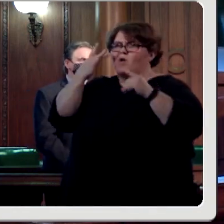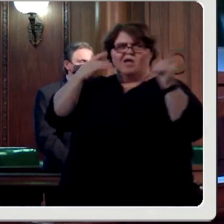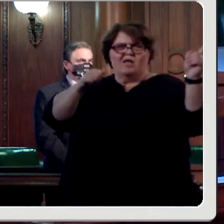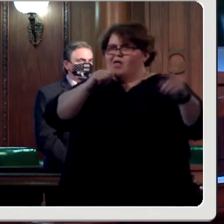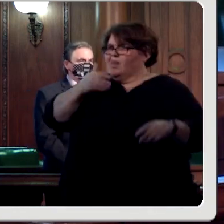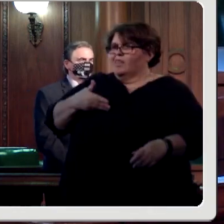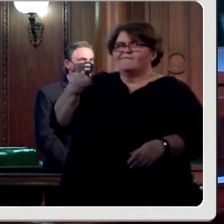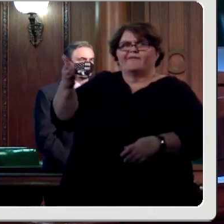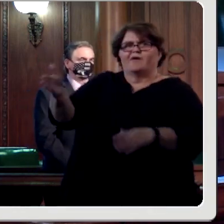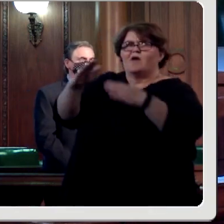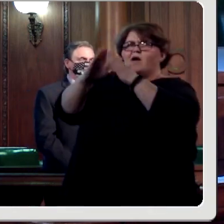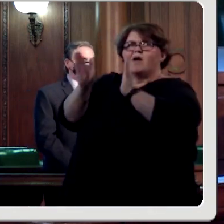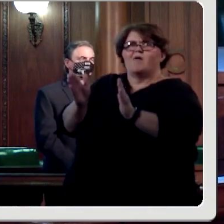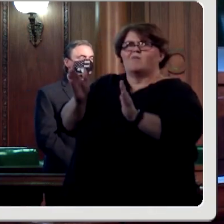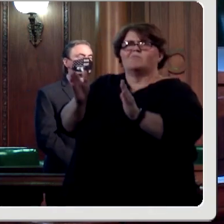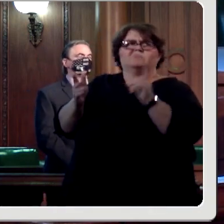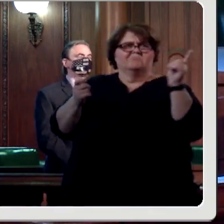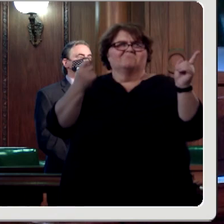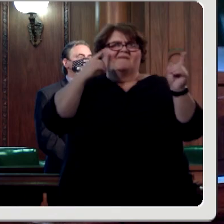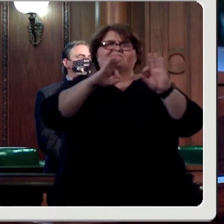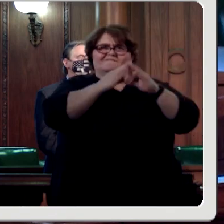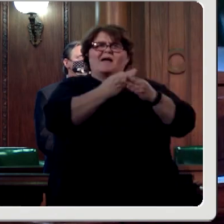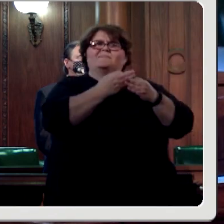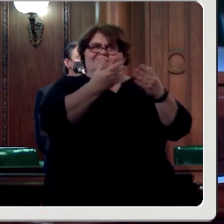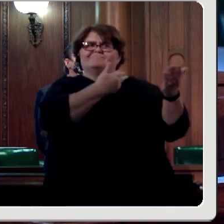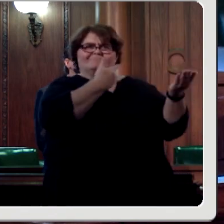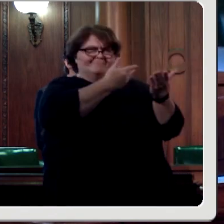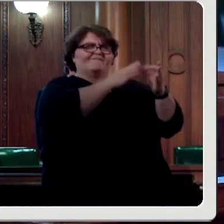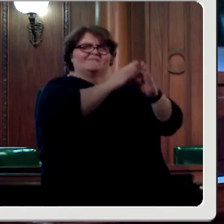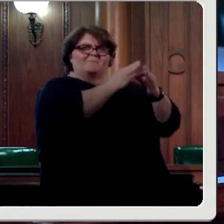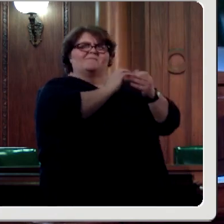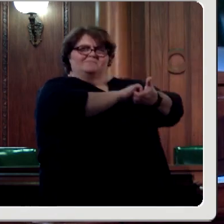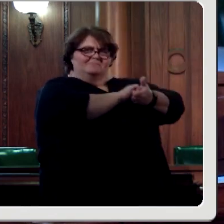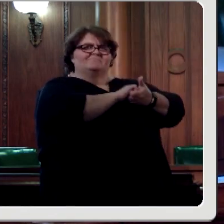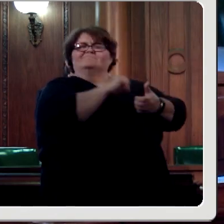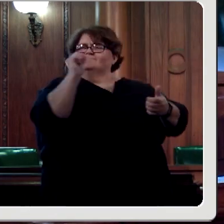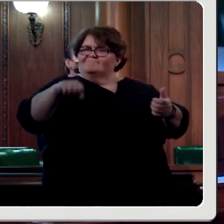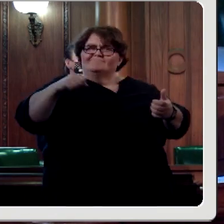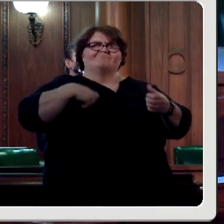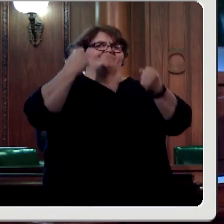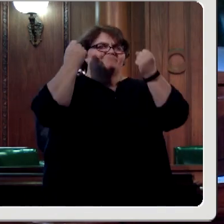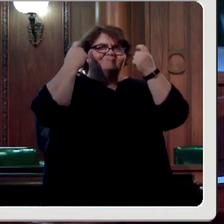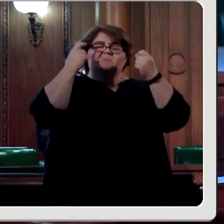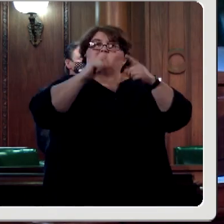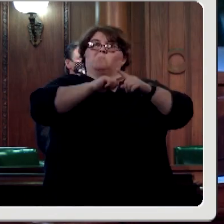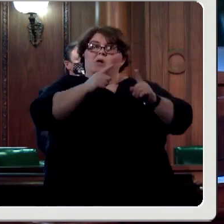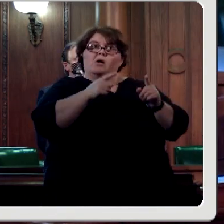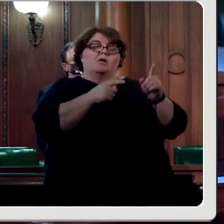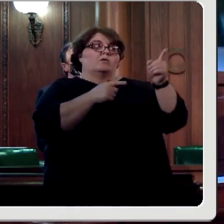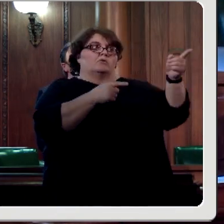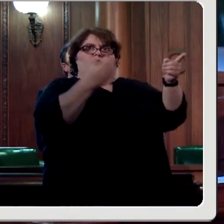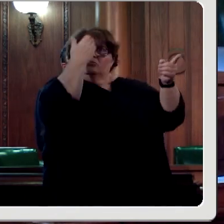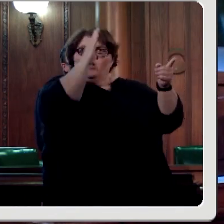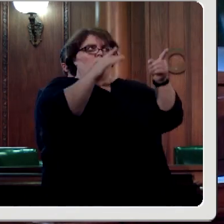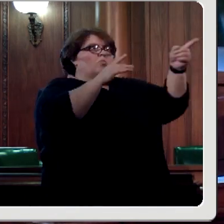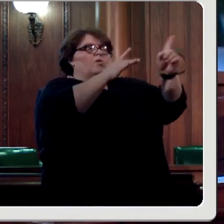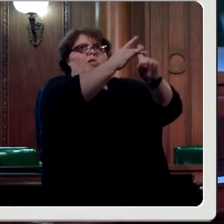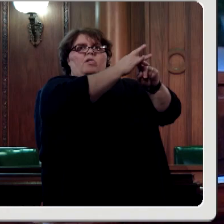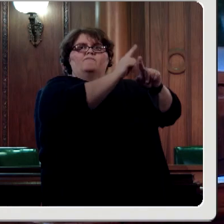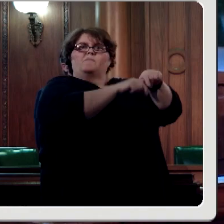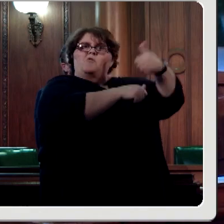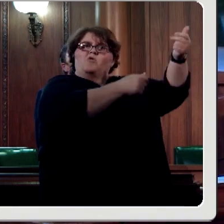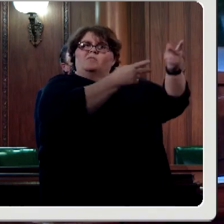be related to you, they may be friends, but you have no idea whether or not they're infected or carrying, you